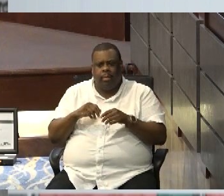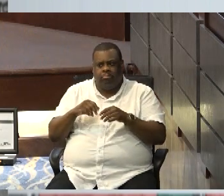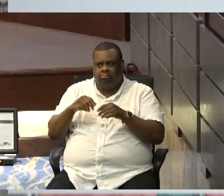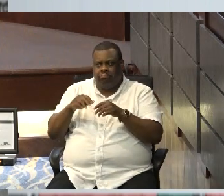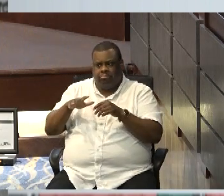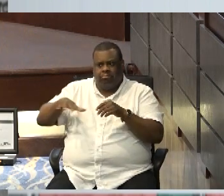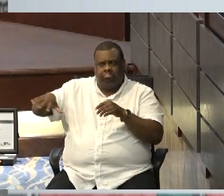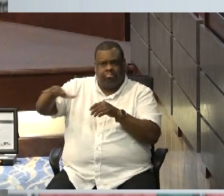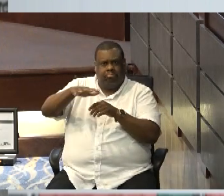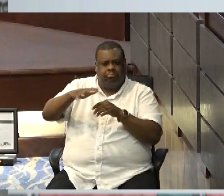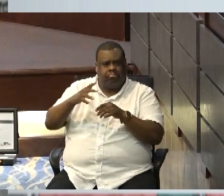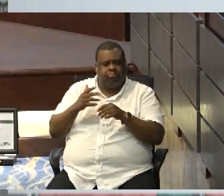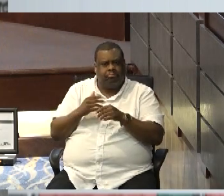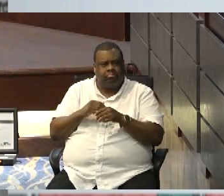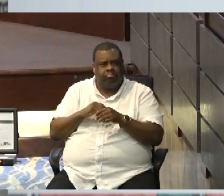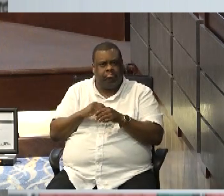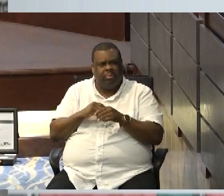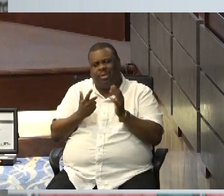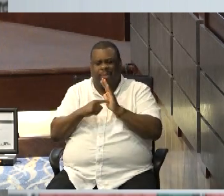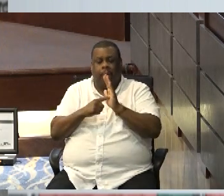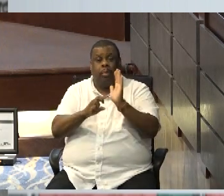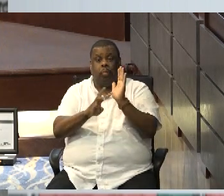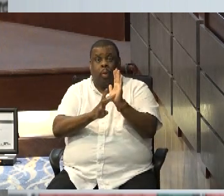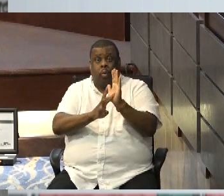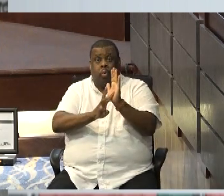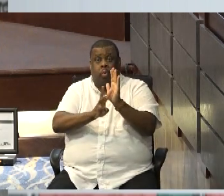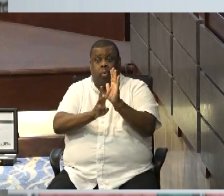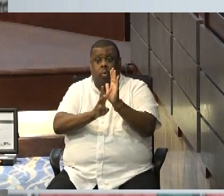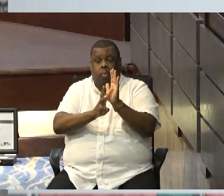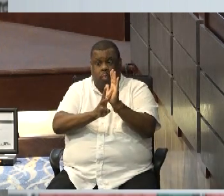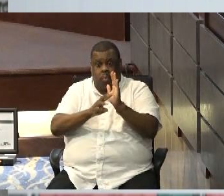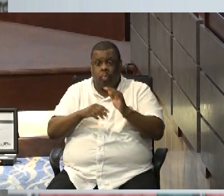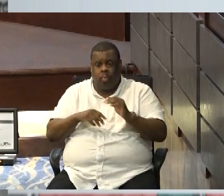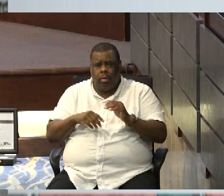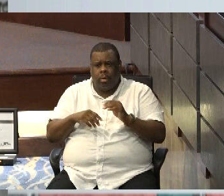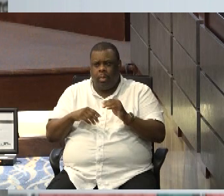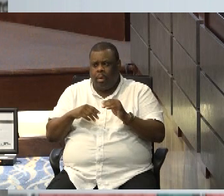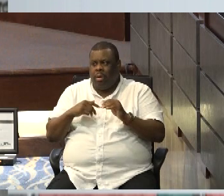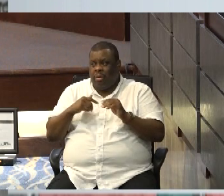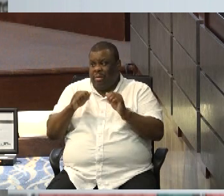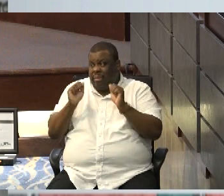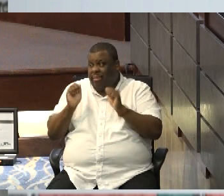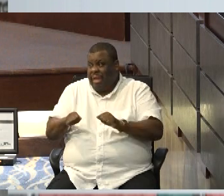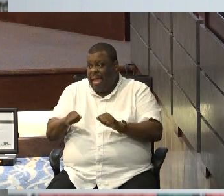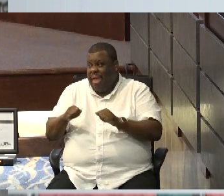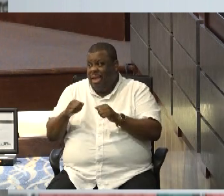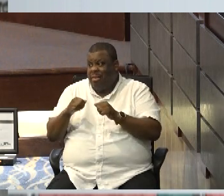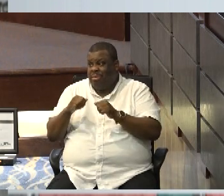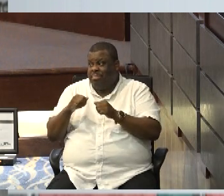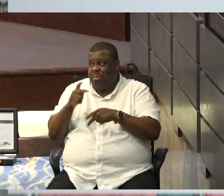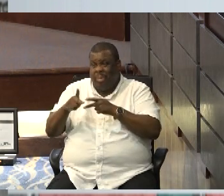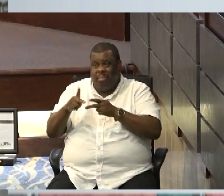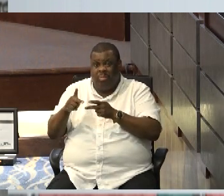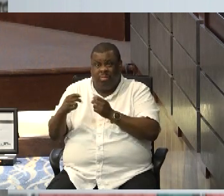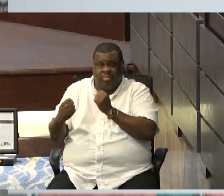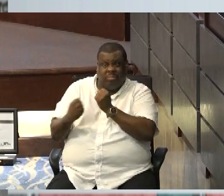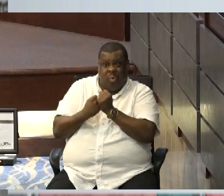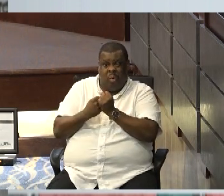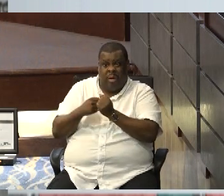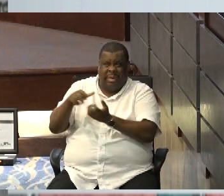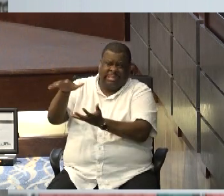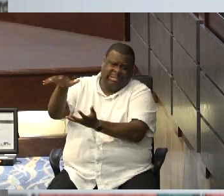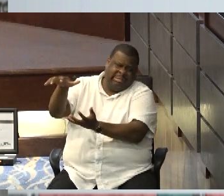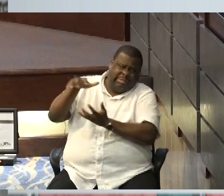community, for a community like Waco, there's a potential for more than $2 billion of investment that could come into a project like